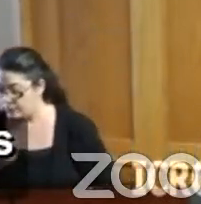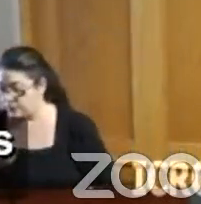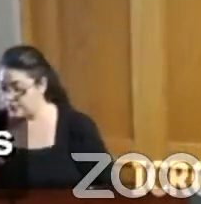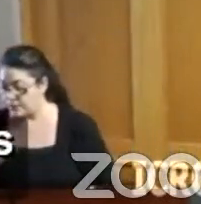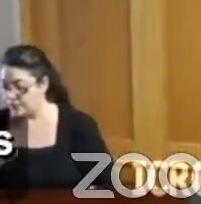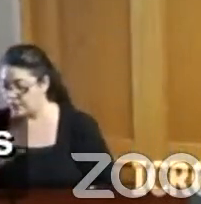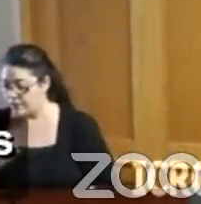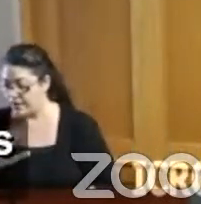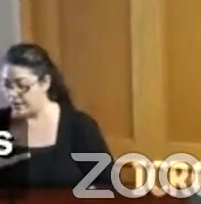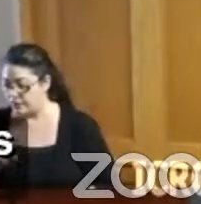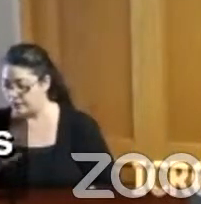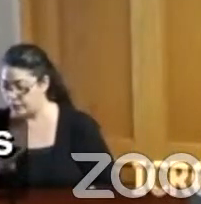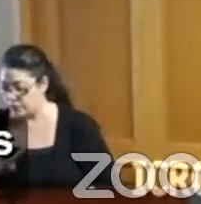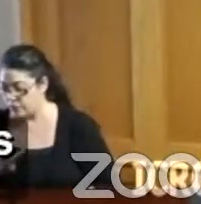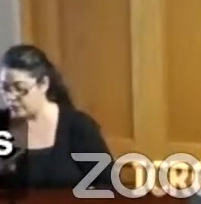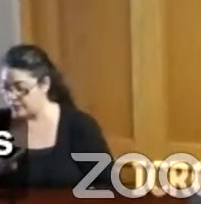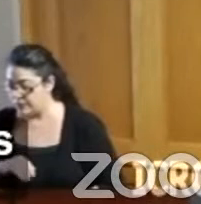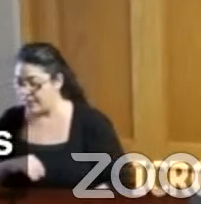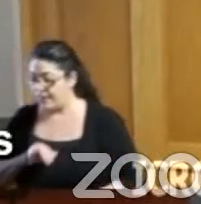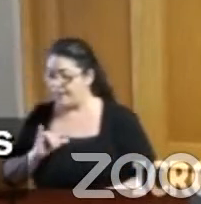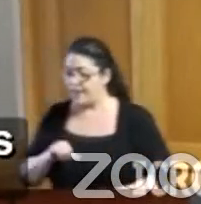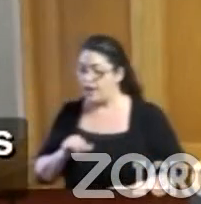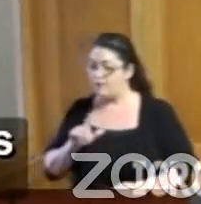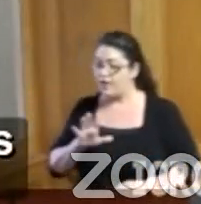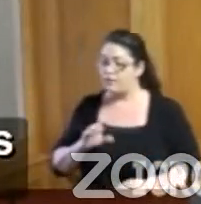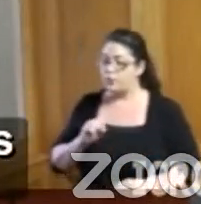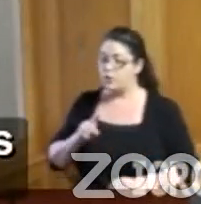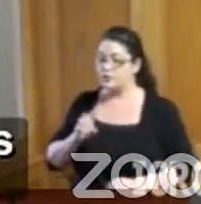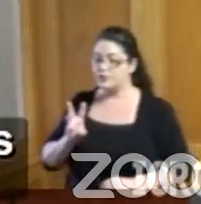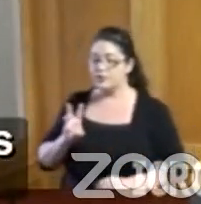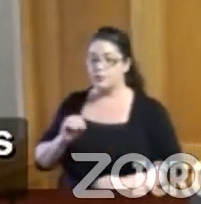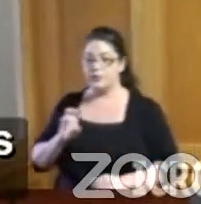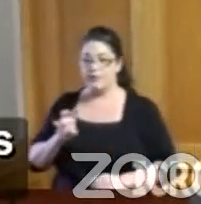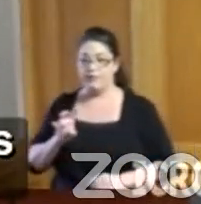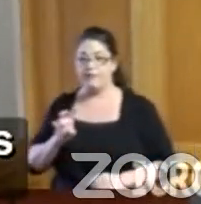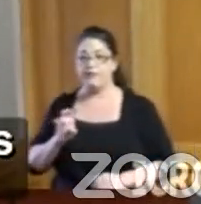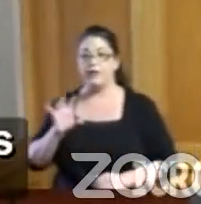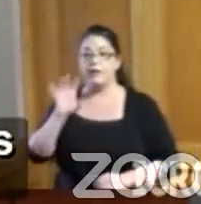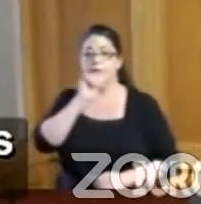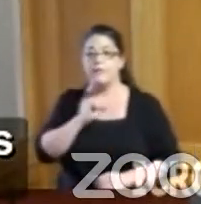and administration of this project. Current estimated cost is